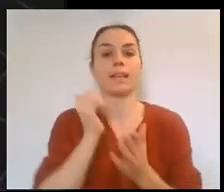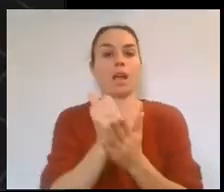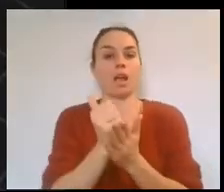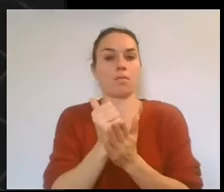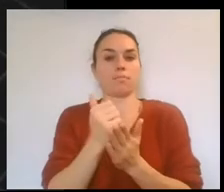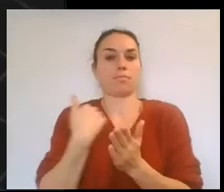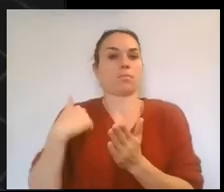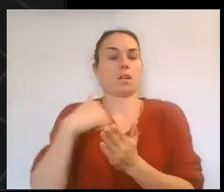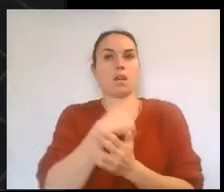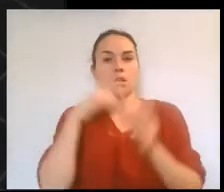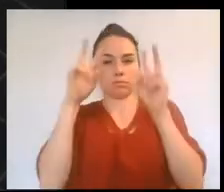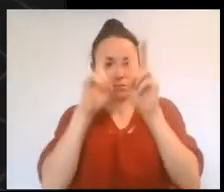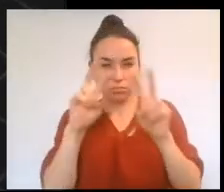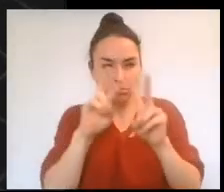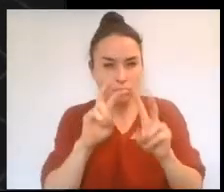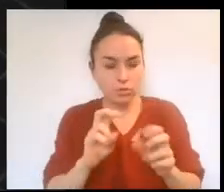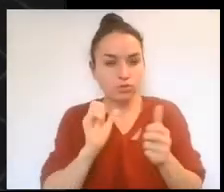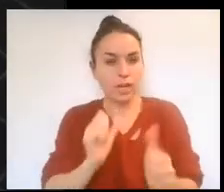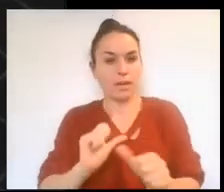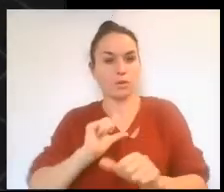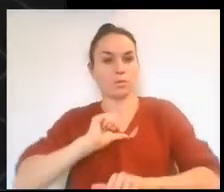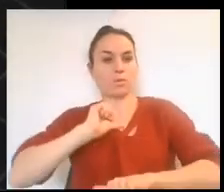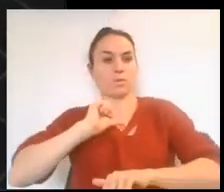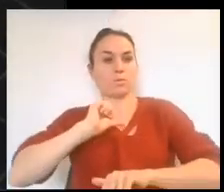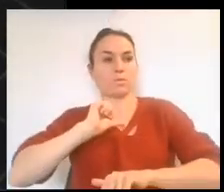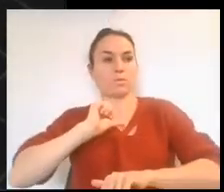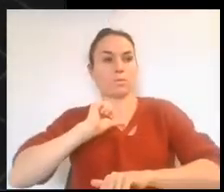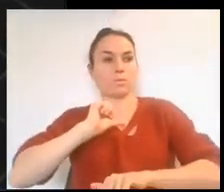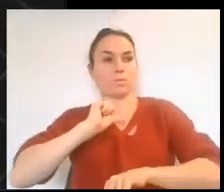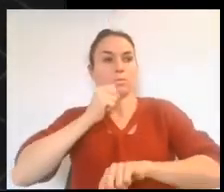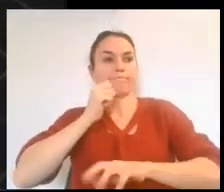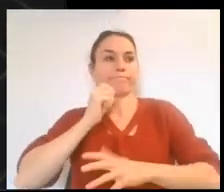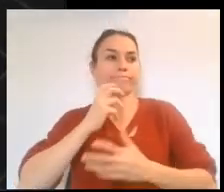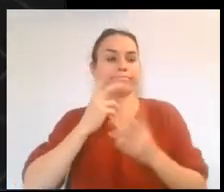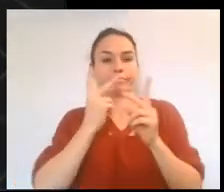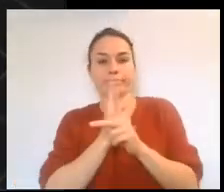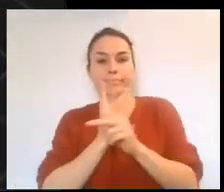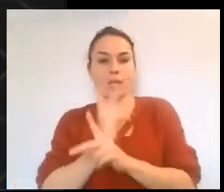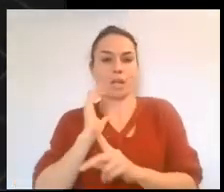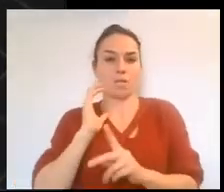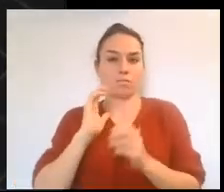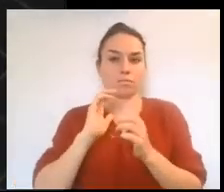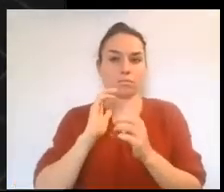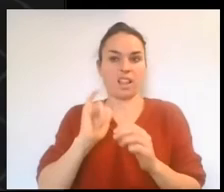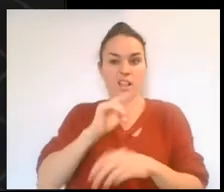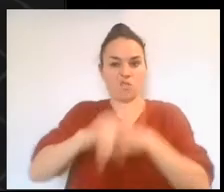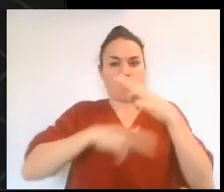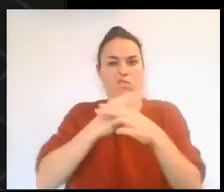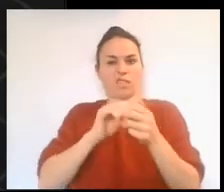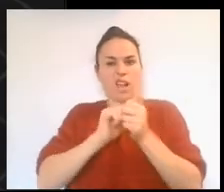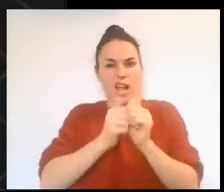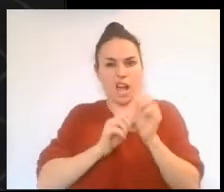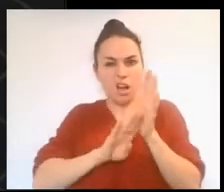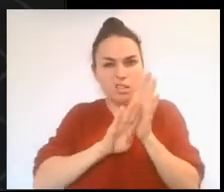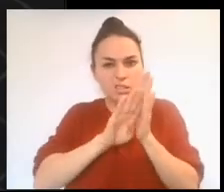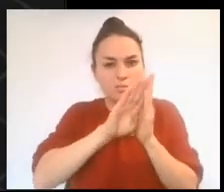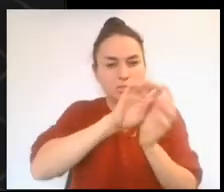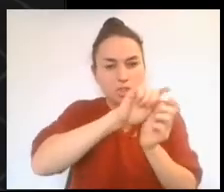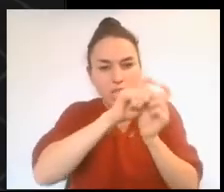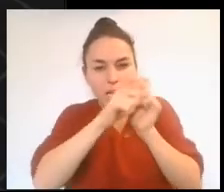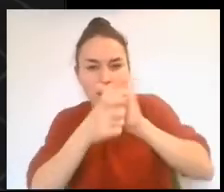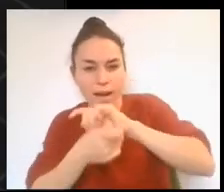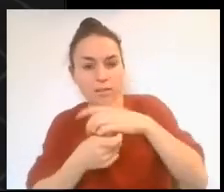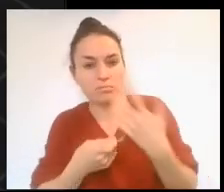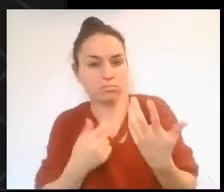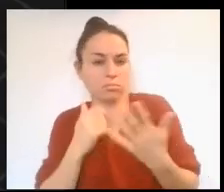but we can only see back so far. Now, the second concept, that's the first concept, you always